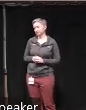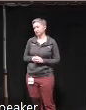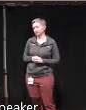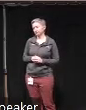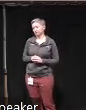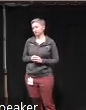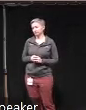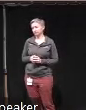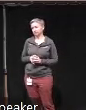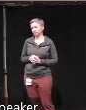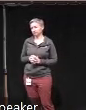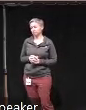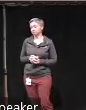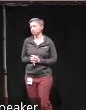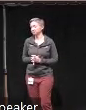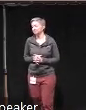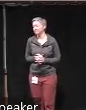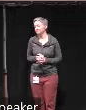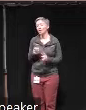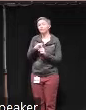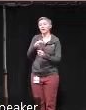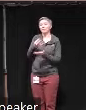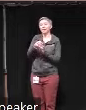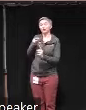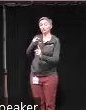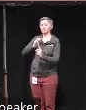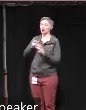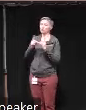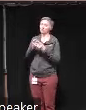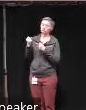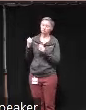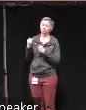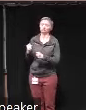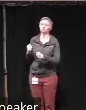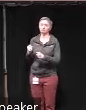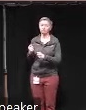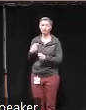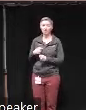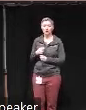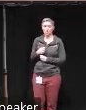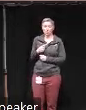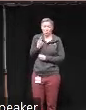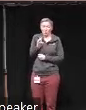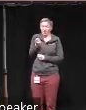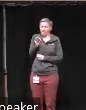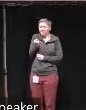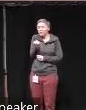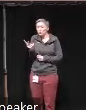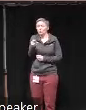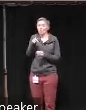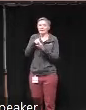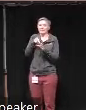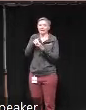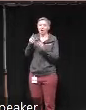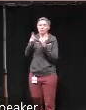Financially speaking, our department also remains very strong. We are one of the few psychiatry departments in